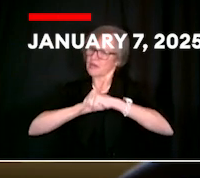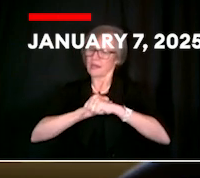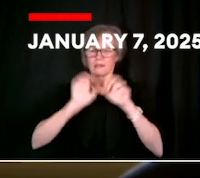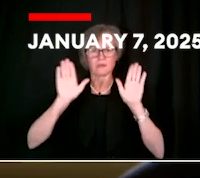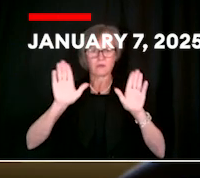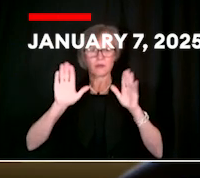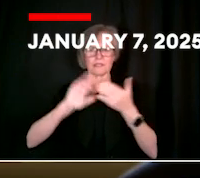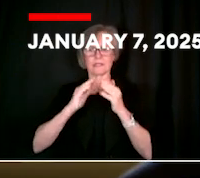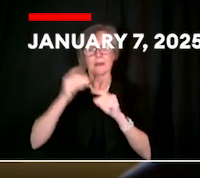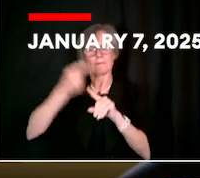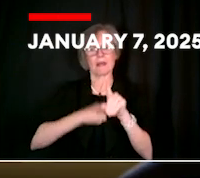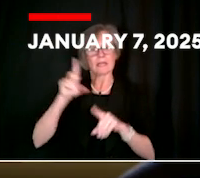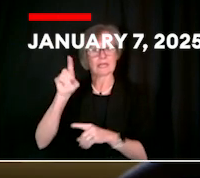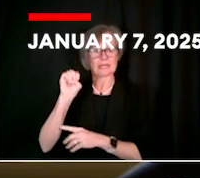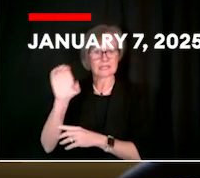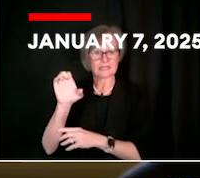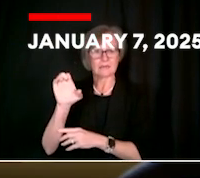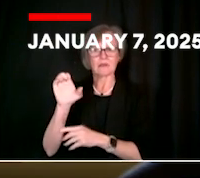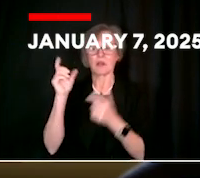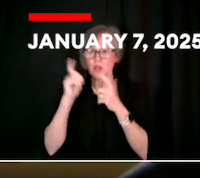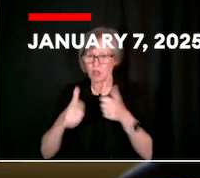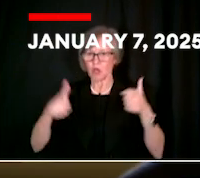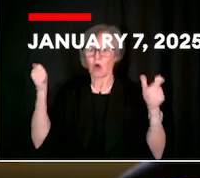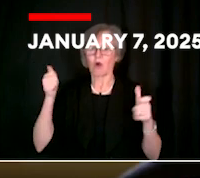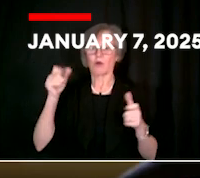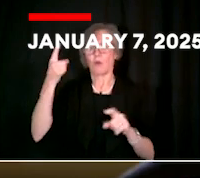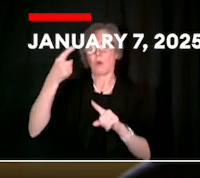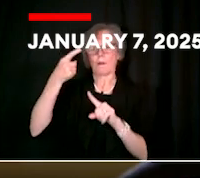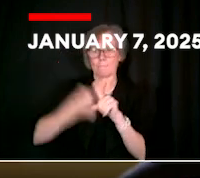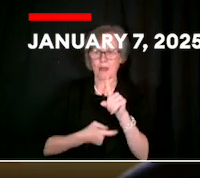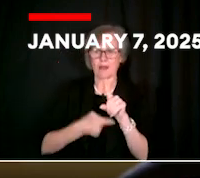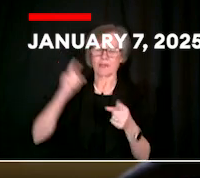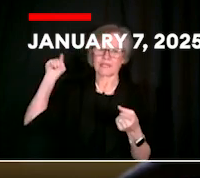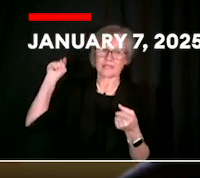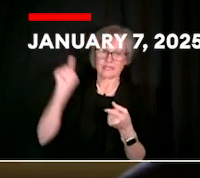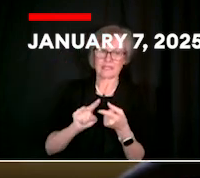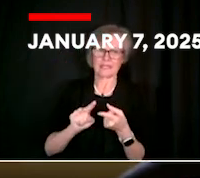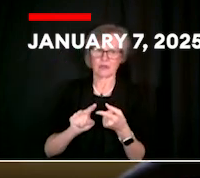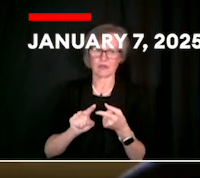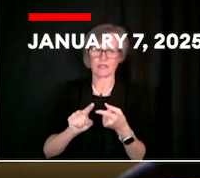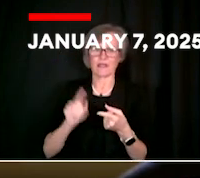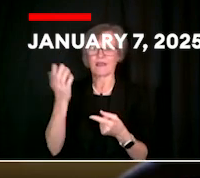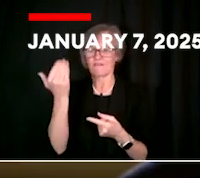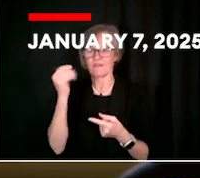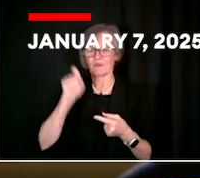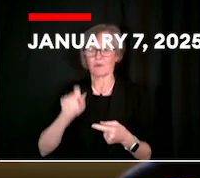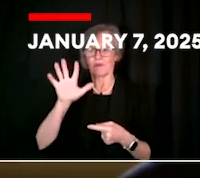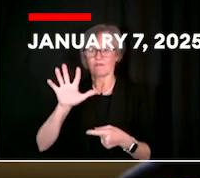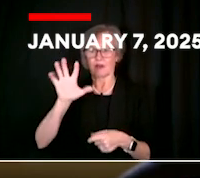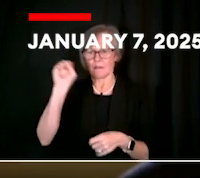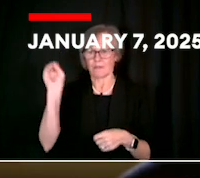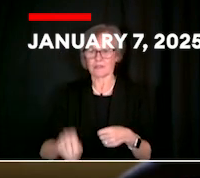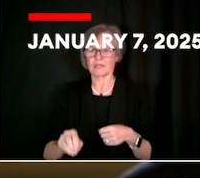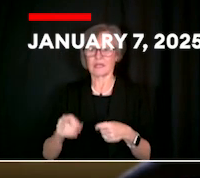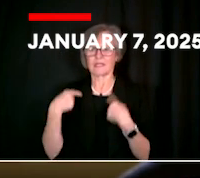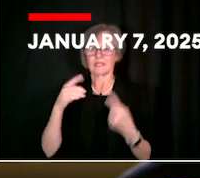month of December alone, we saw the largest one-month decrease, 15.5%, since